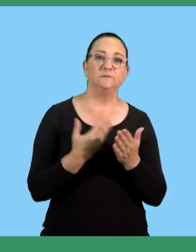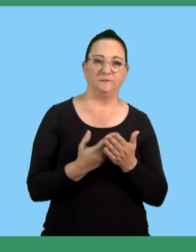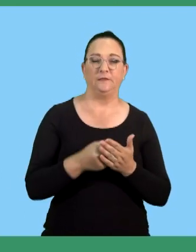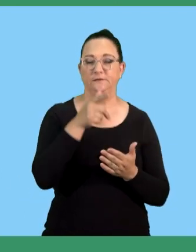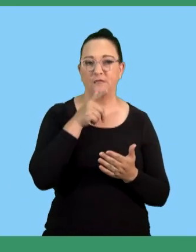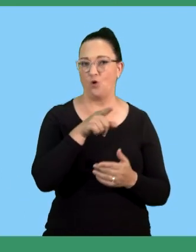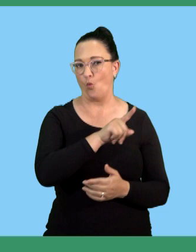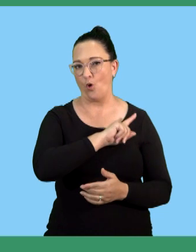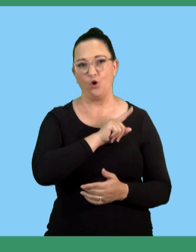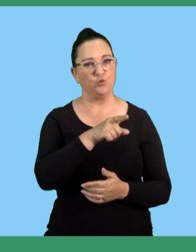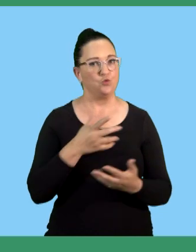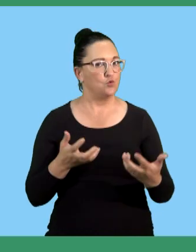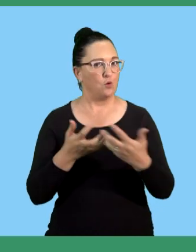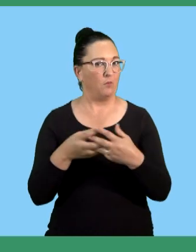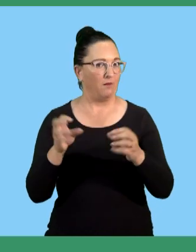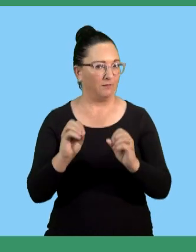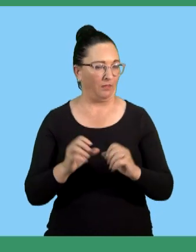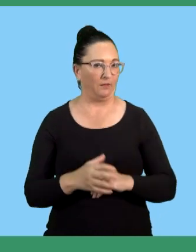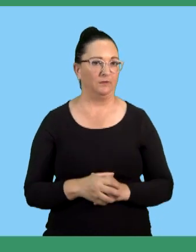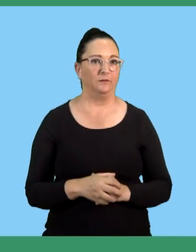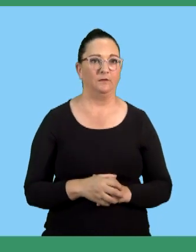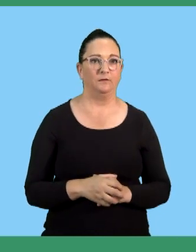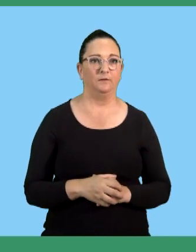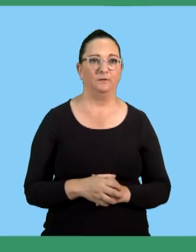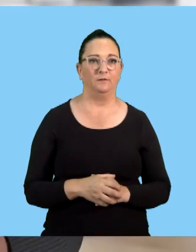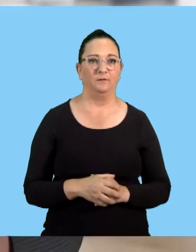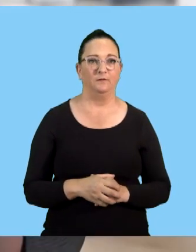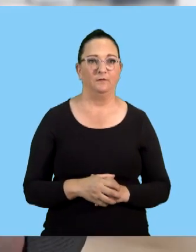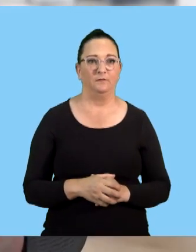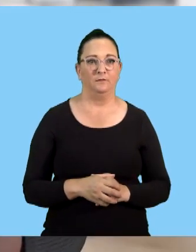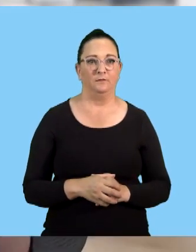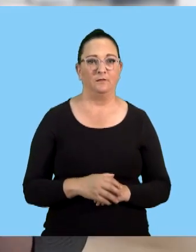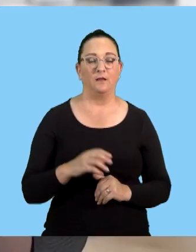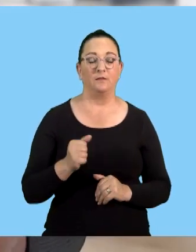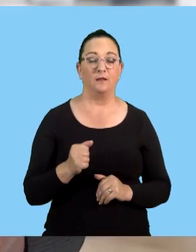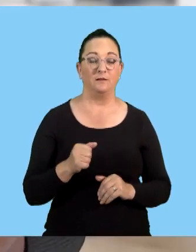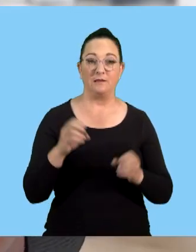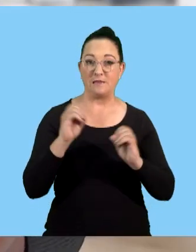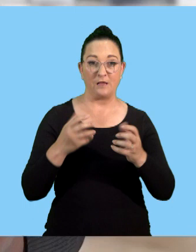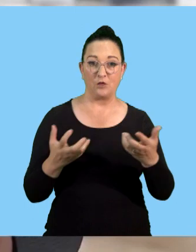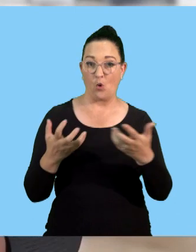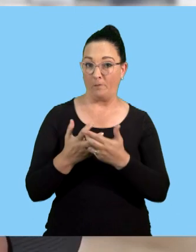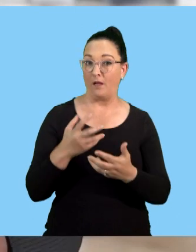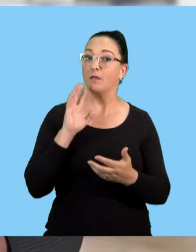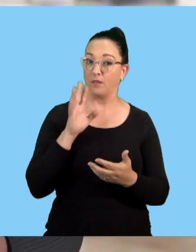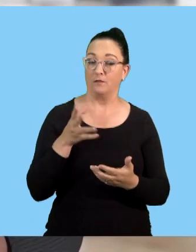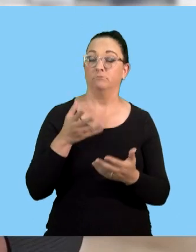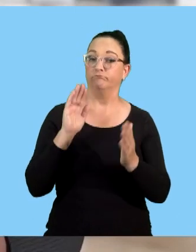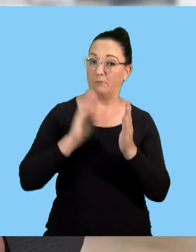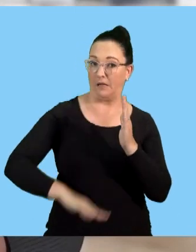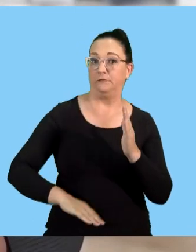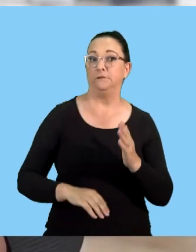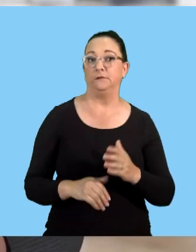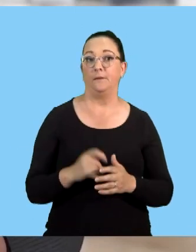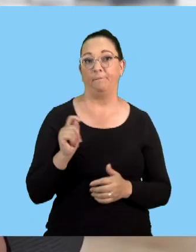for non-compliances to the various acts. Penalties, what does it mean? If we do not comply, will be there are penalties